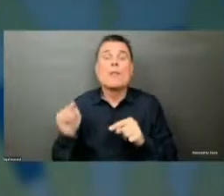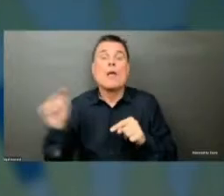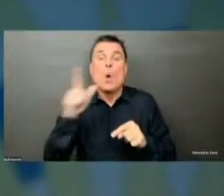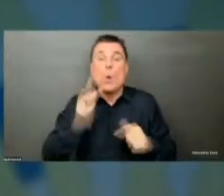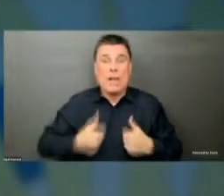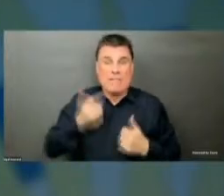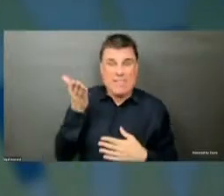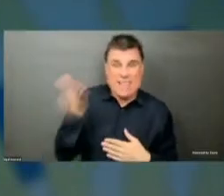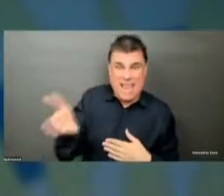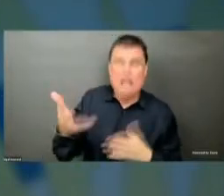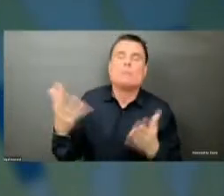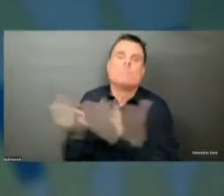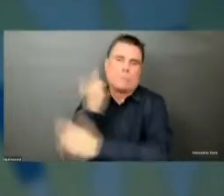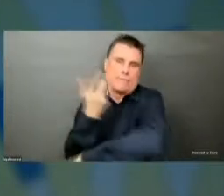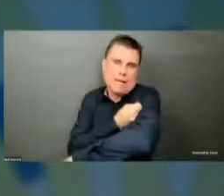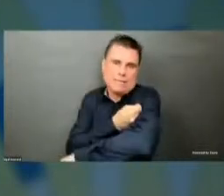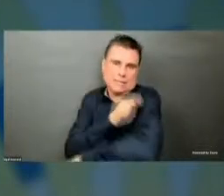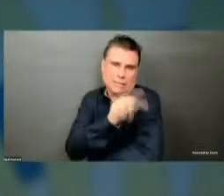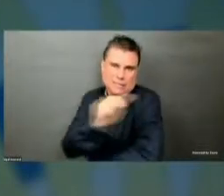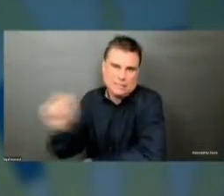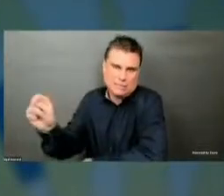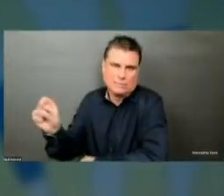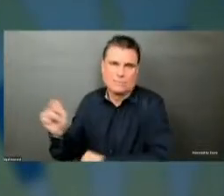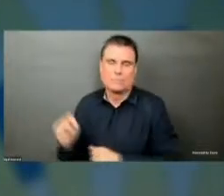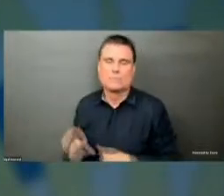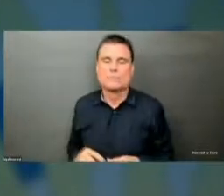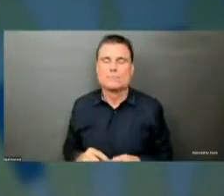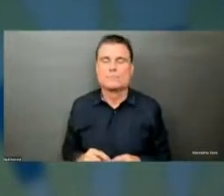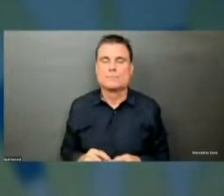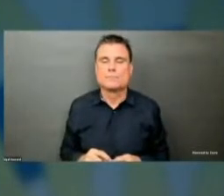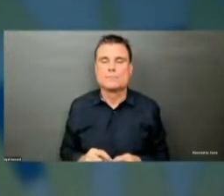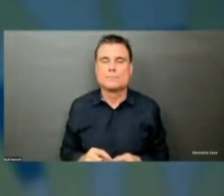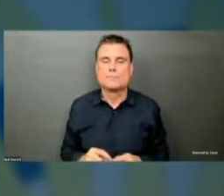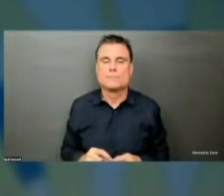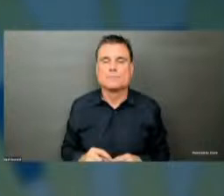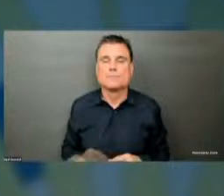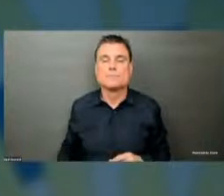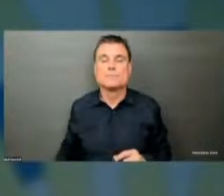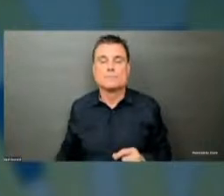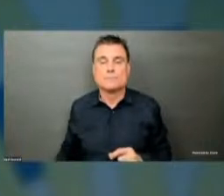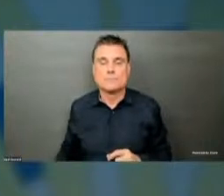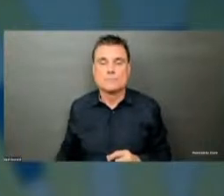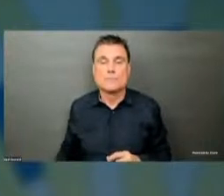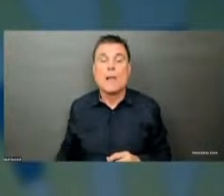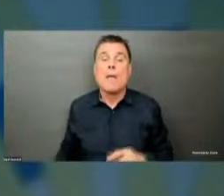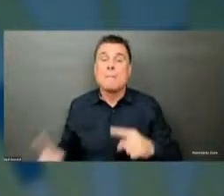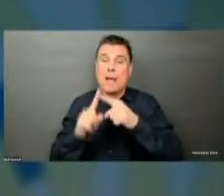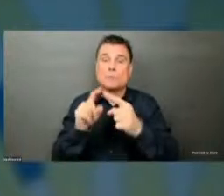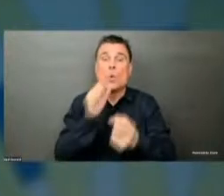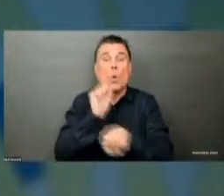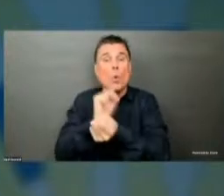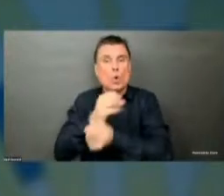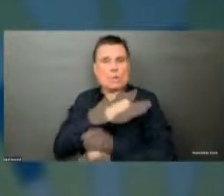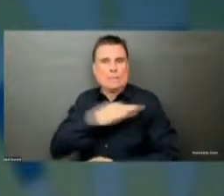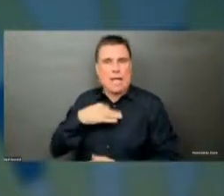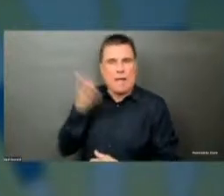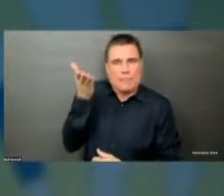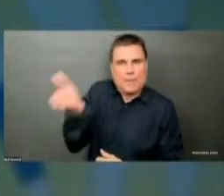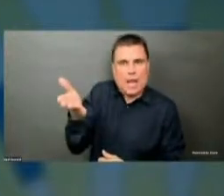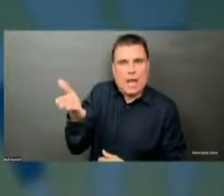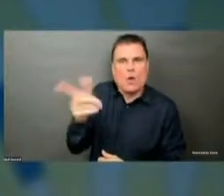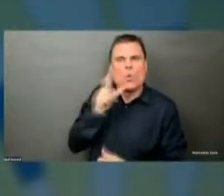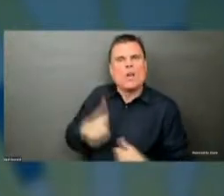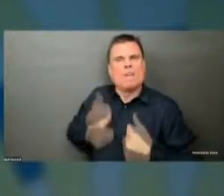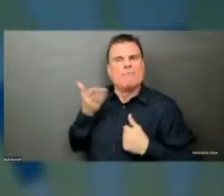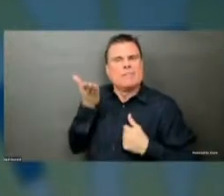and people who are working in those settings as well. very important part of our